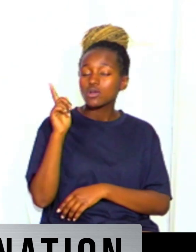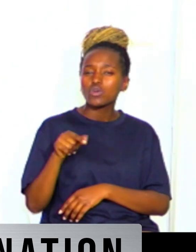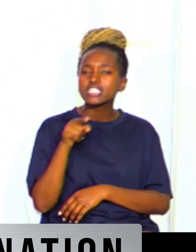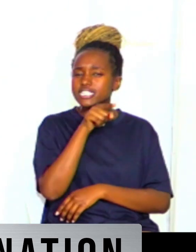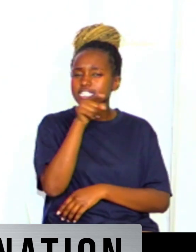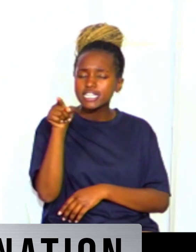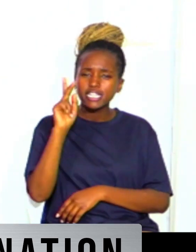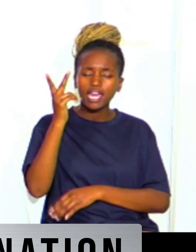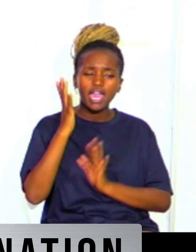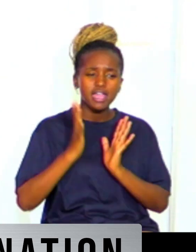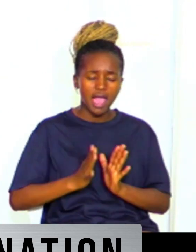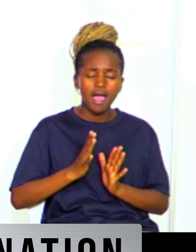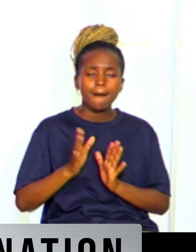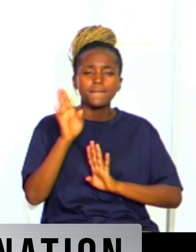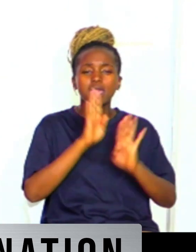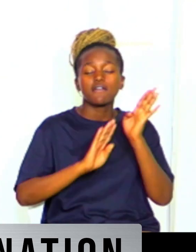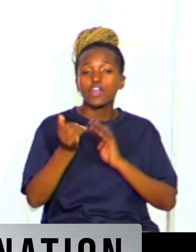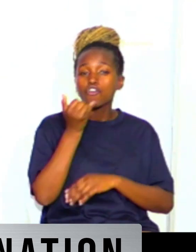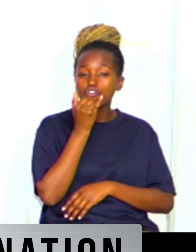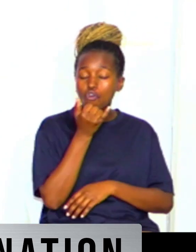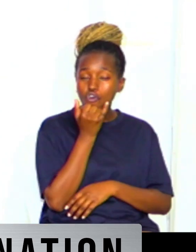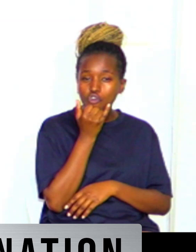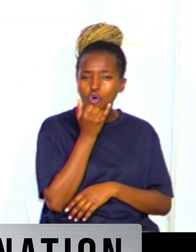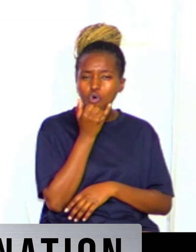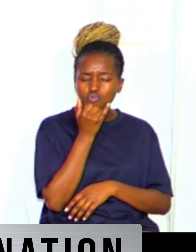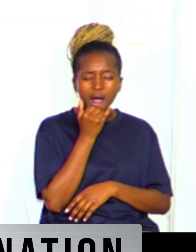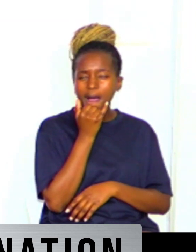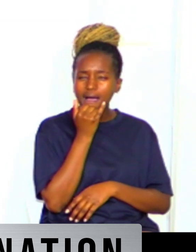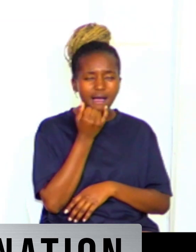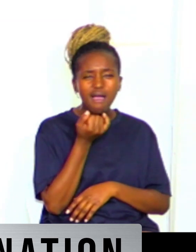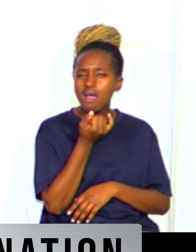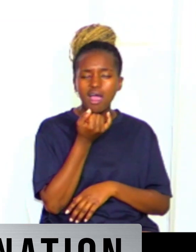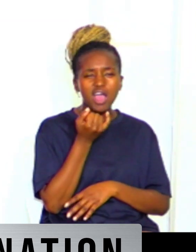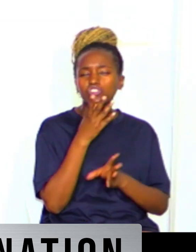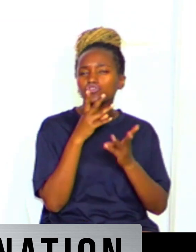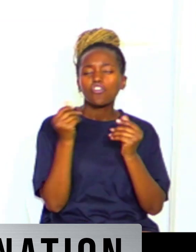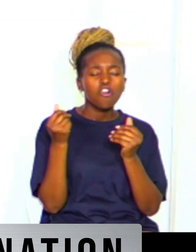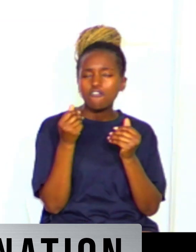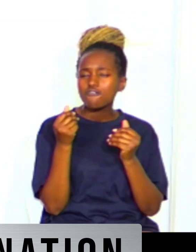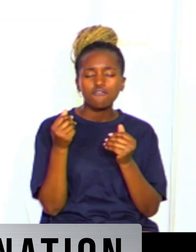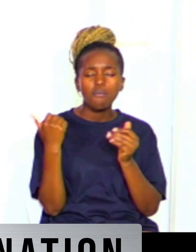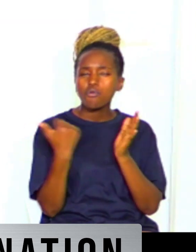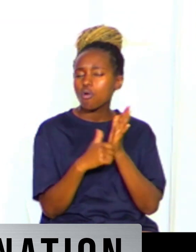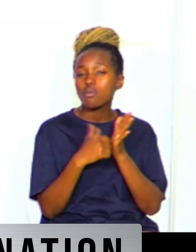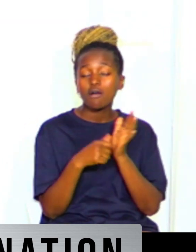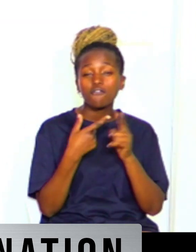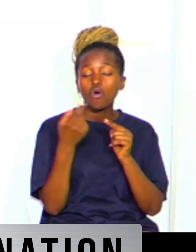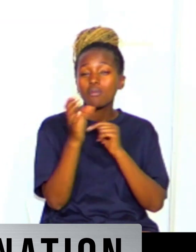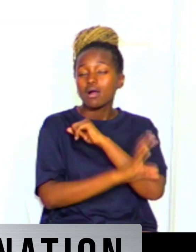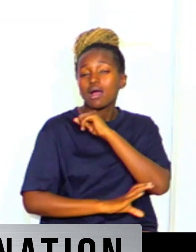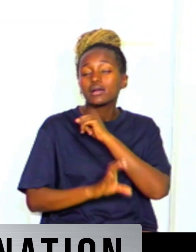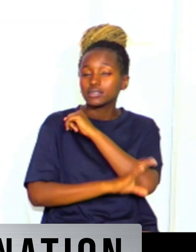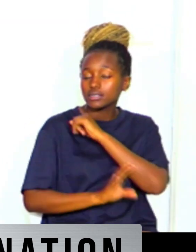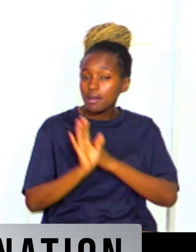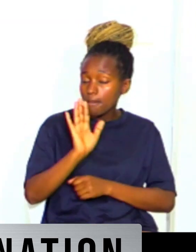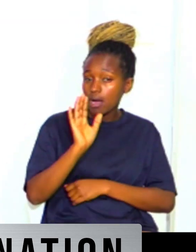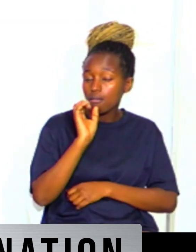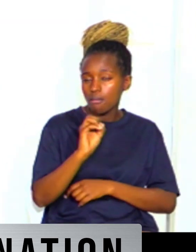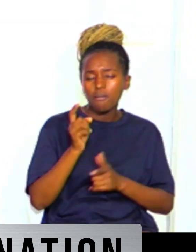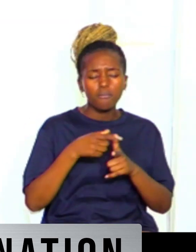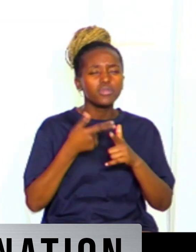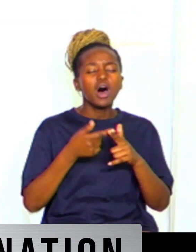Yeah. Yamewashinda ya kwao. By the way, yamewashinda ya hapa. Yeah. No. So that's what she's